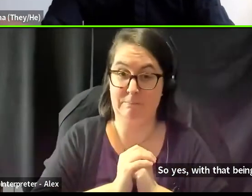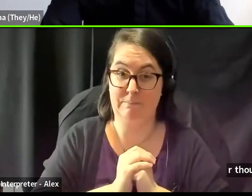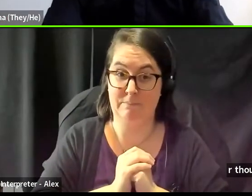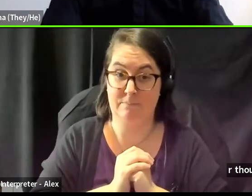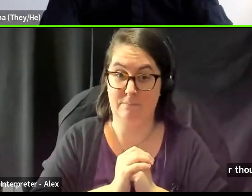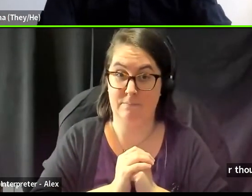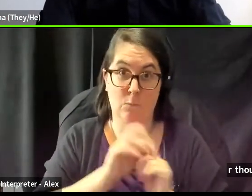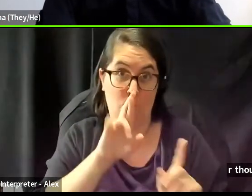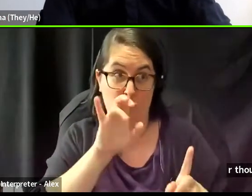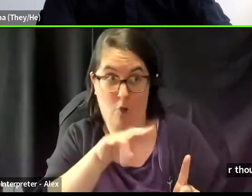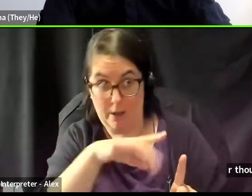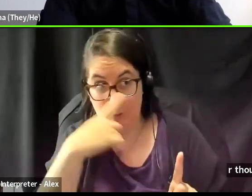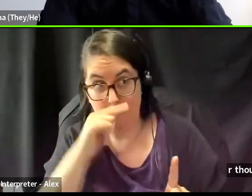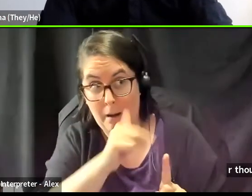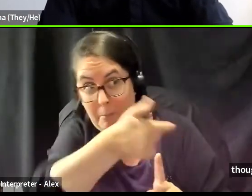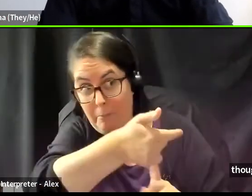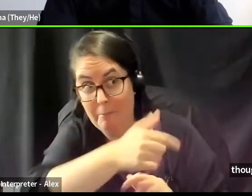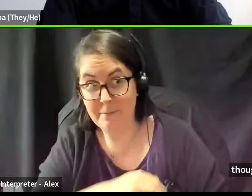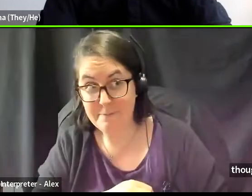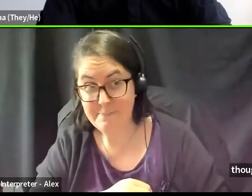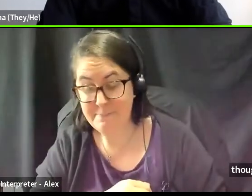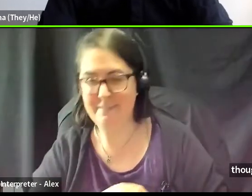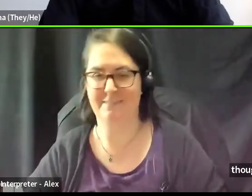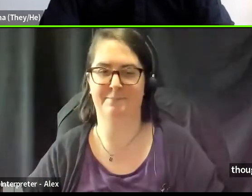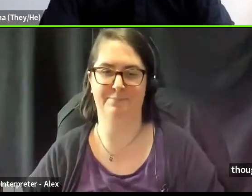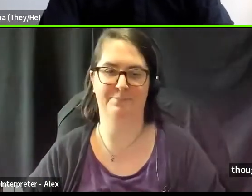Maybe Ryan, if you could start this time.